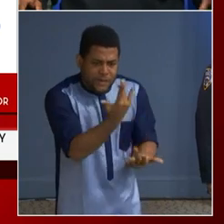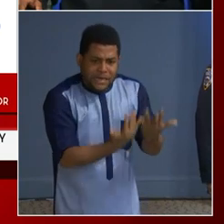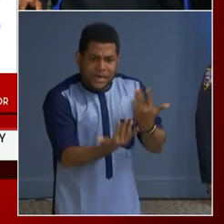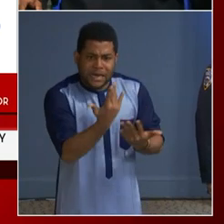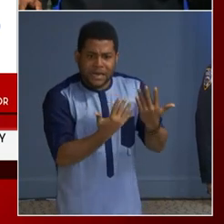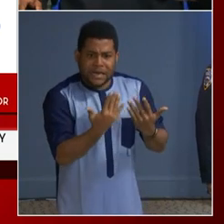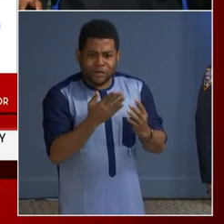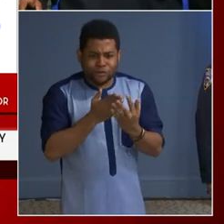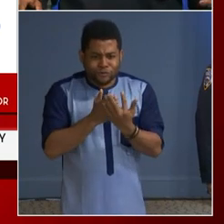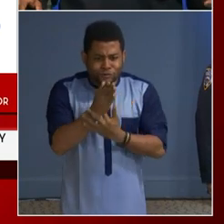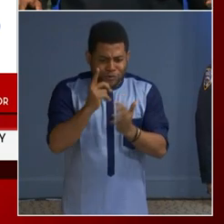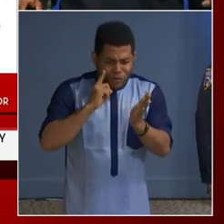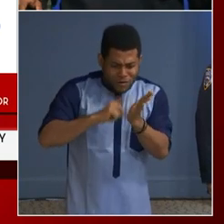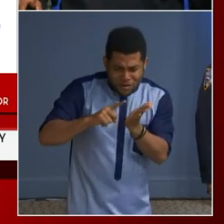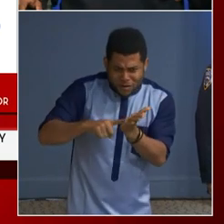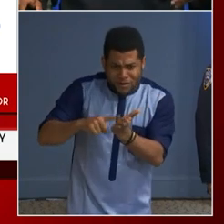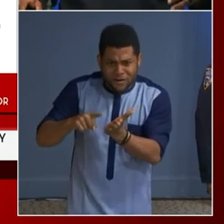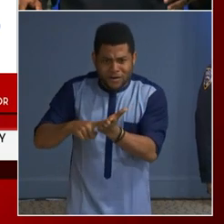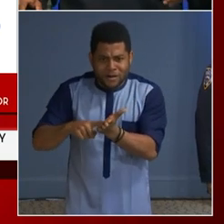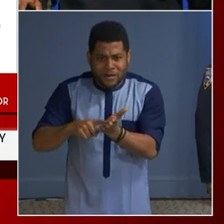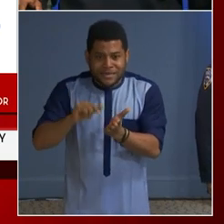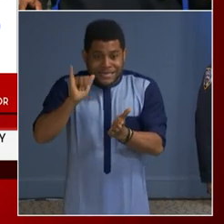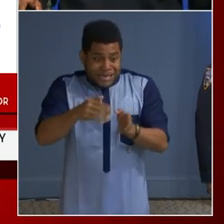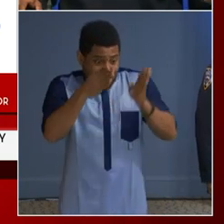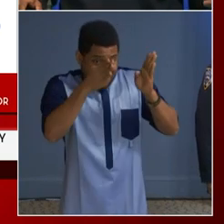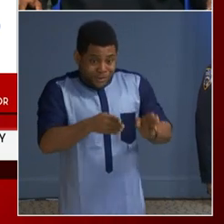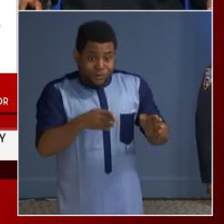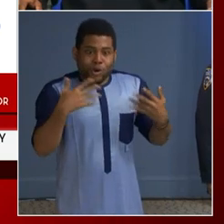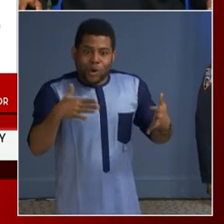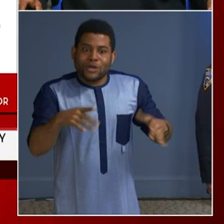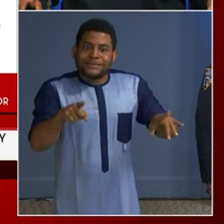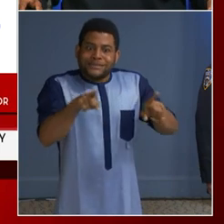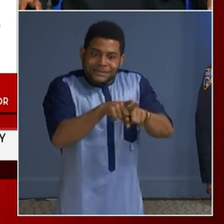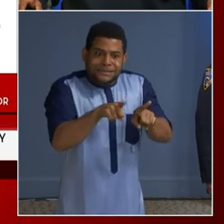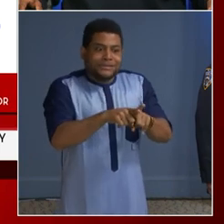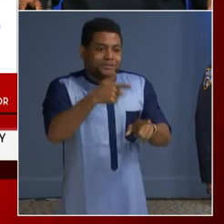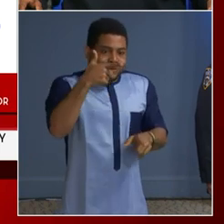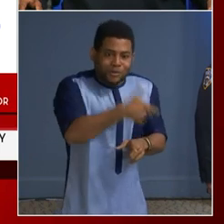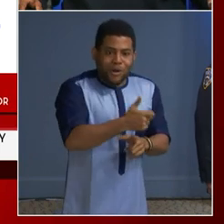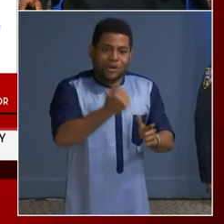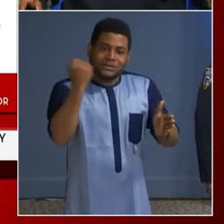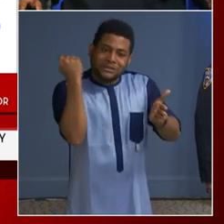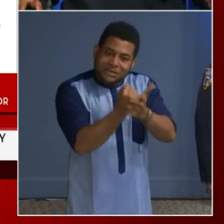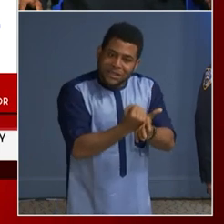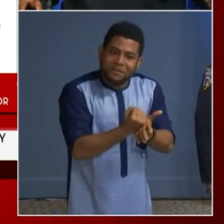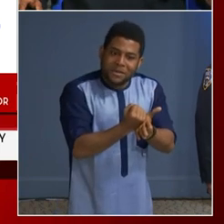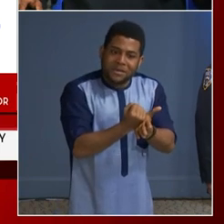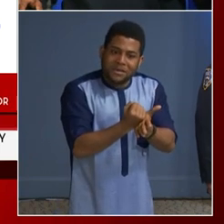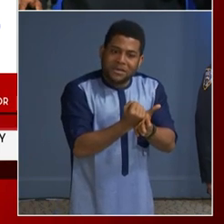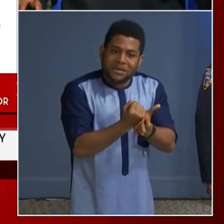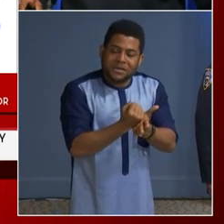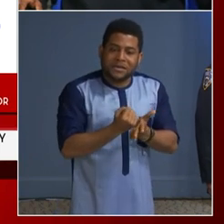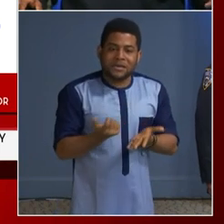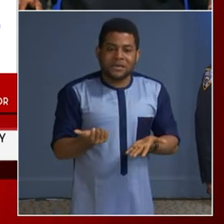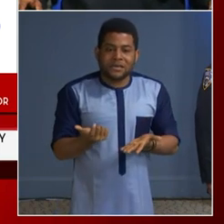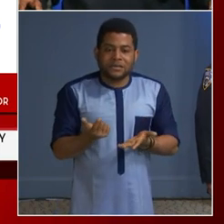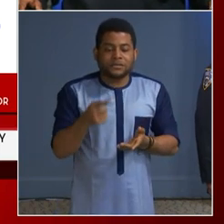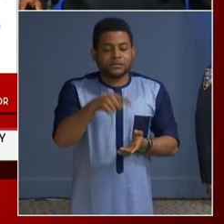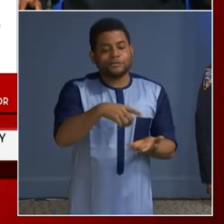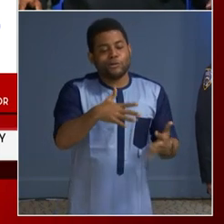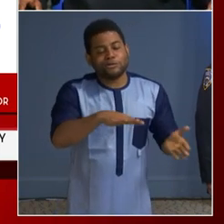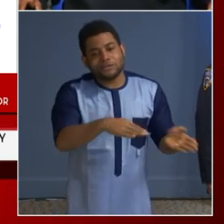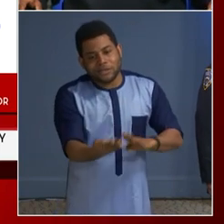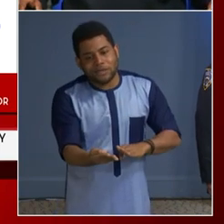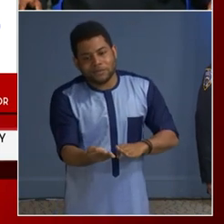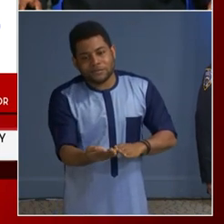that the individual was shot as well as stabbed. That person died as a result. That person's death was